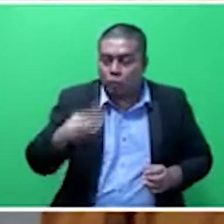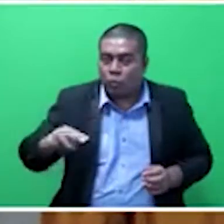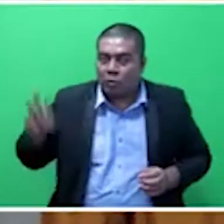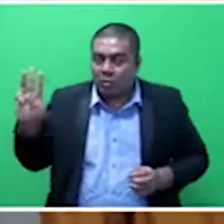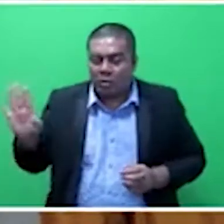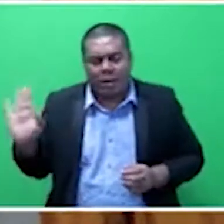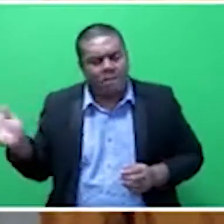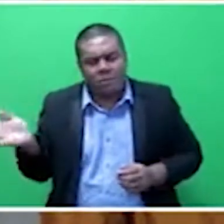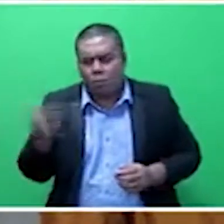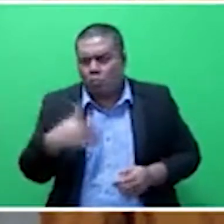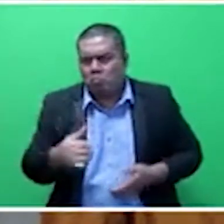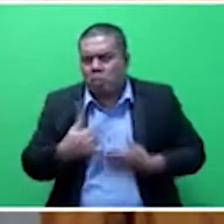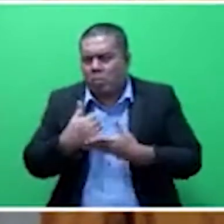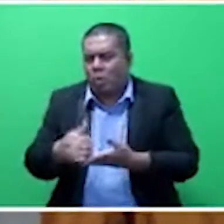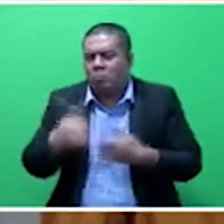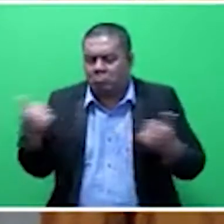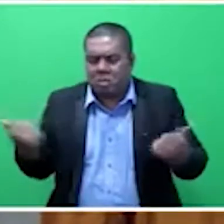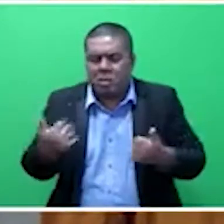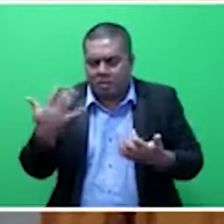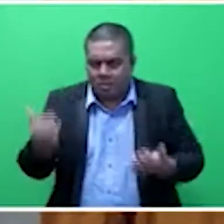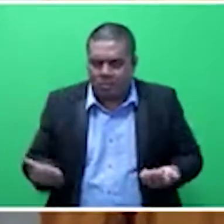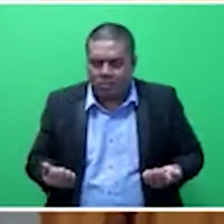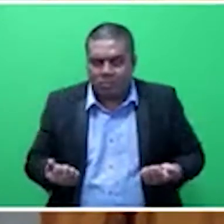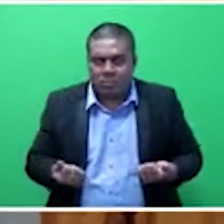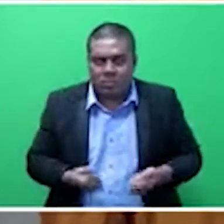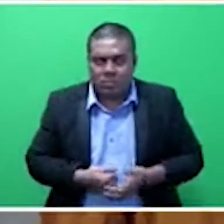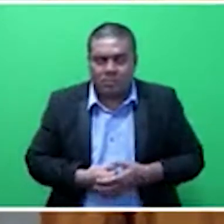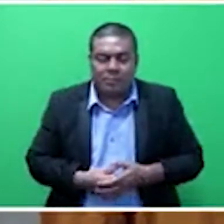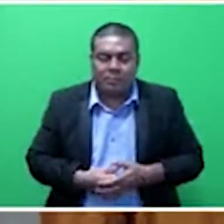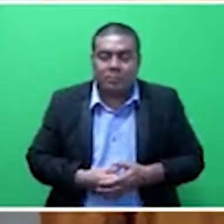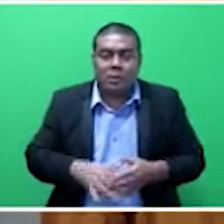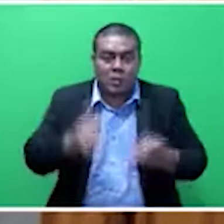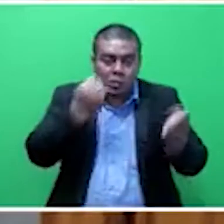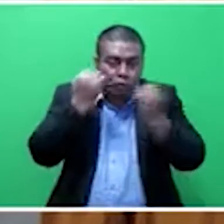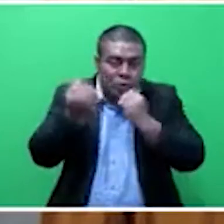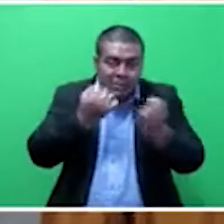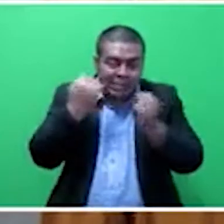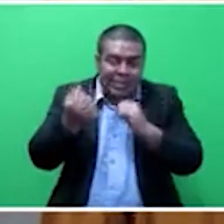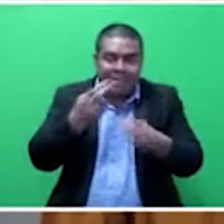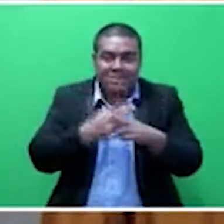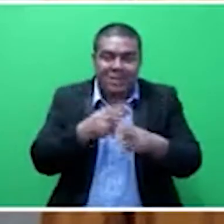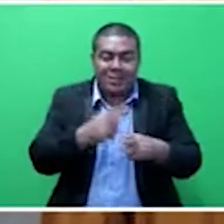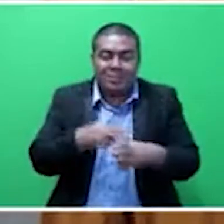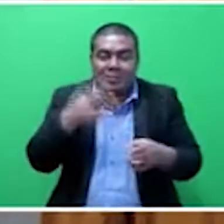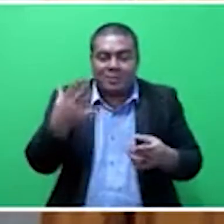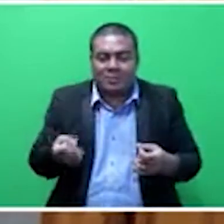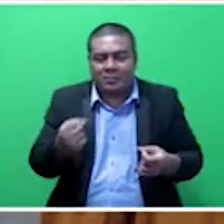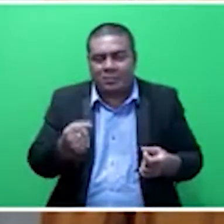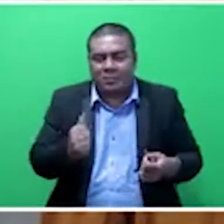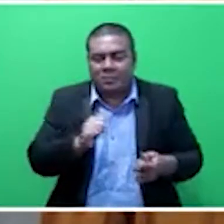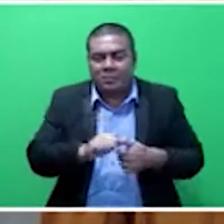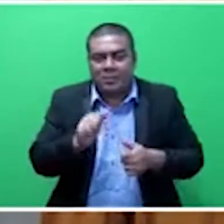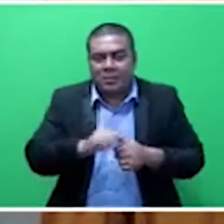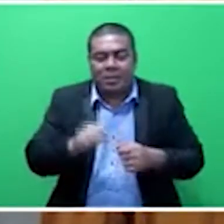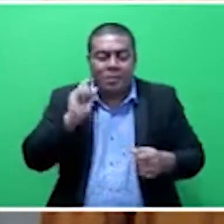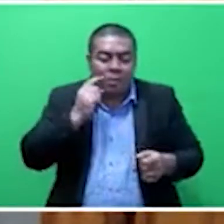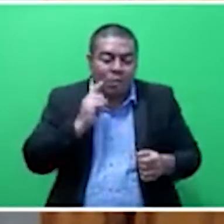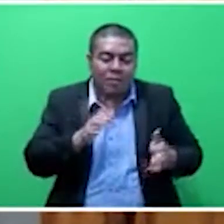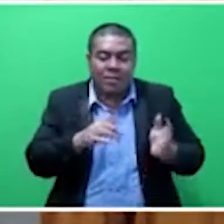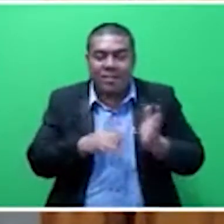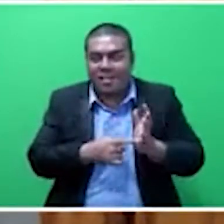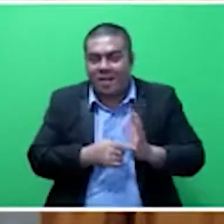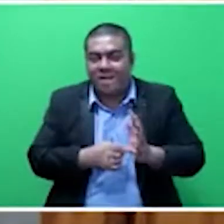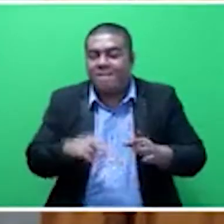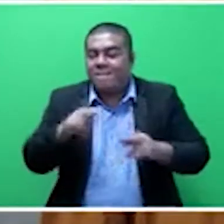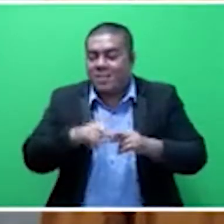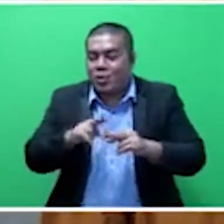all Fijians. Mr. Speaker, sugarcane farmers has been the ball game in the Fijian political